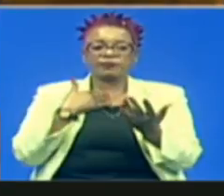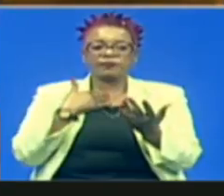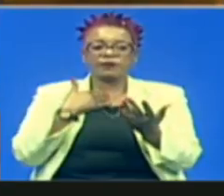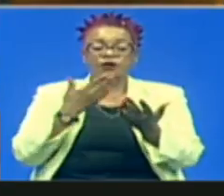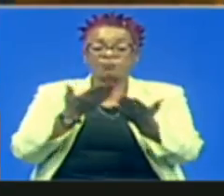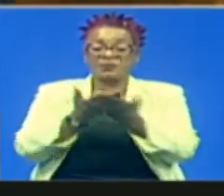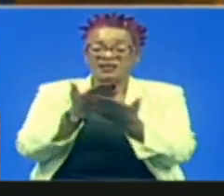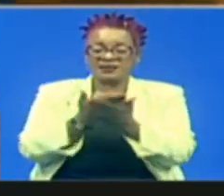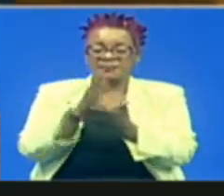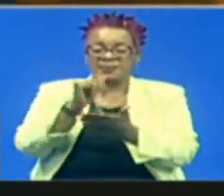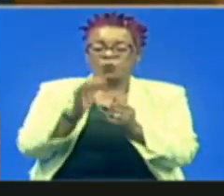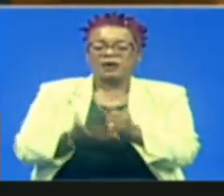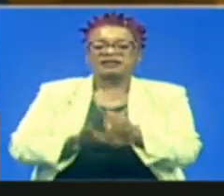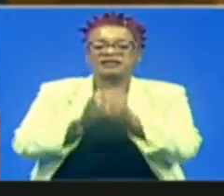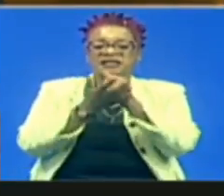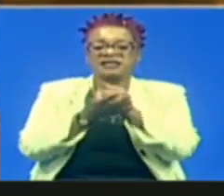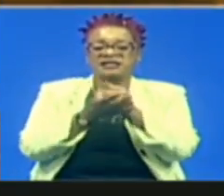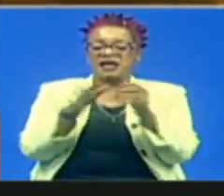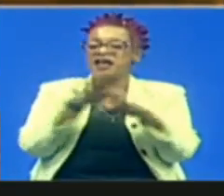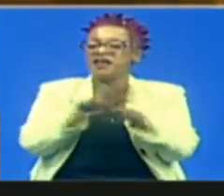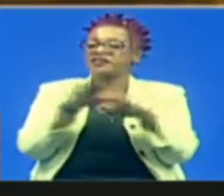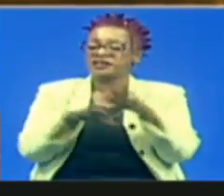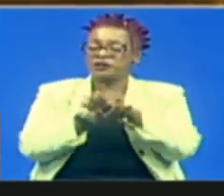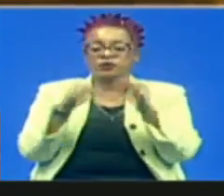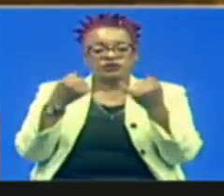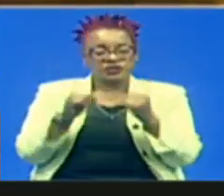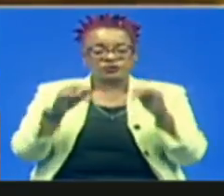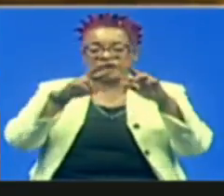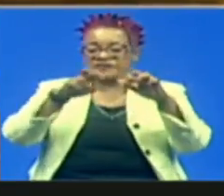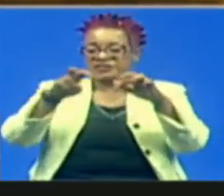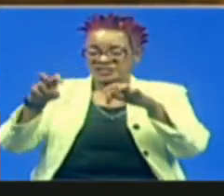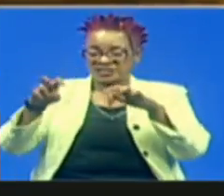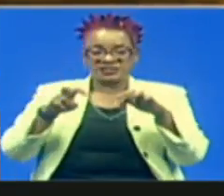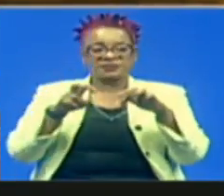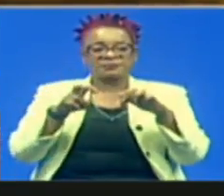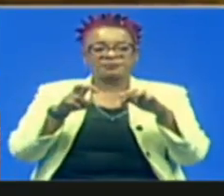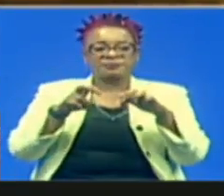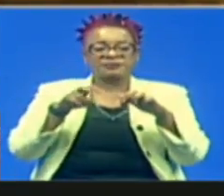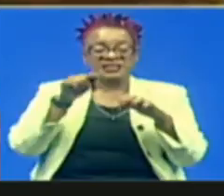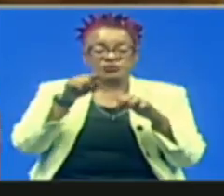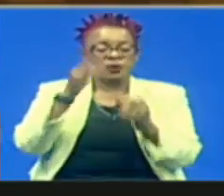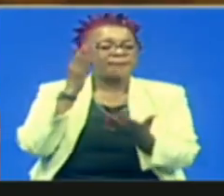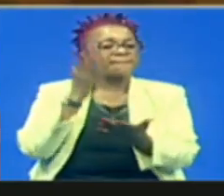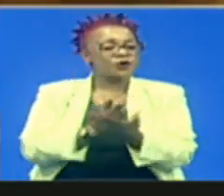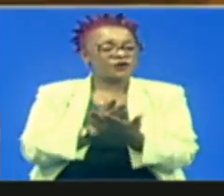assist the whole of this thing they are trying to investigate. The video of the meetings, because it would prove that